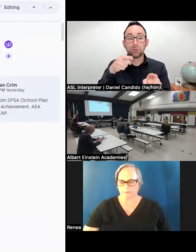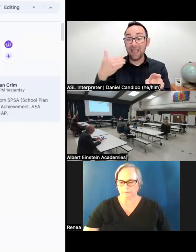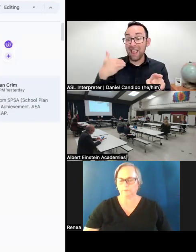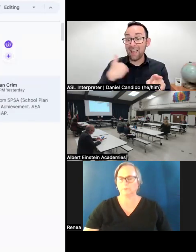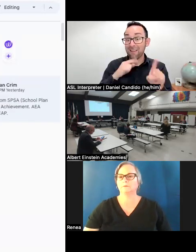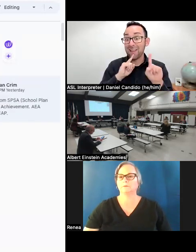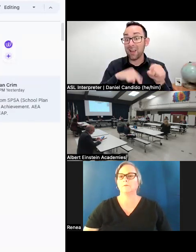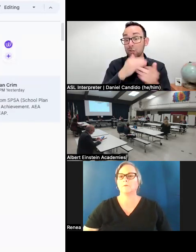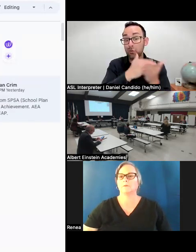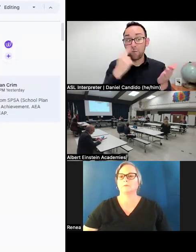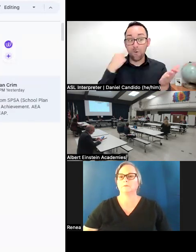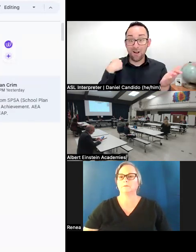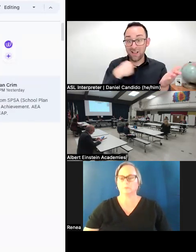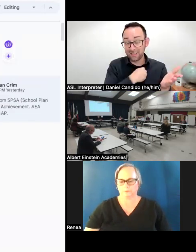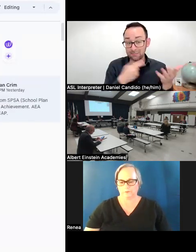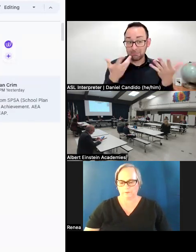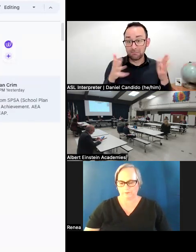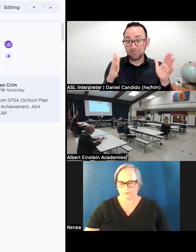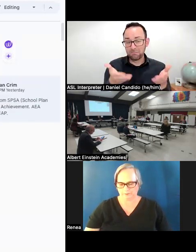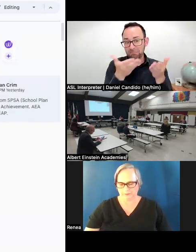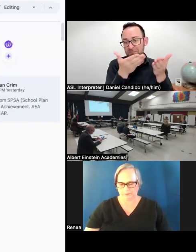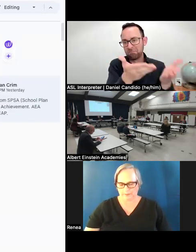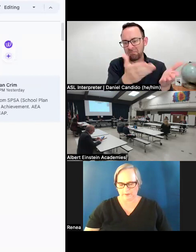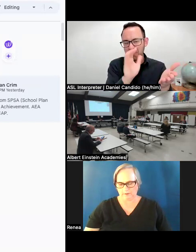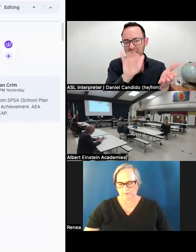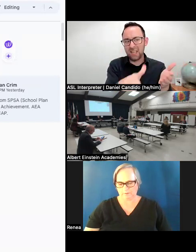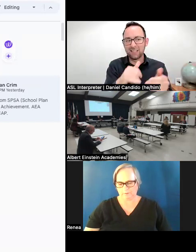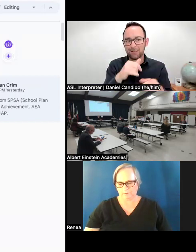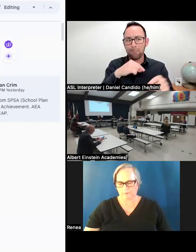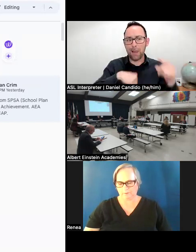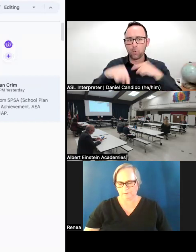us. And so here's that backwards planning